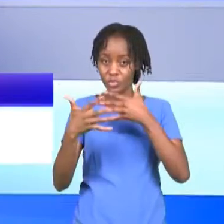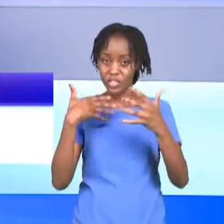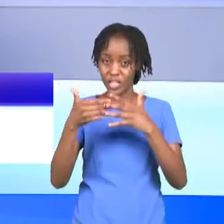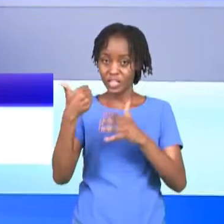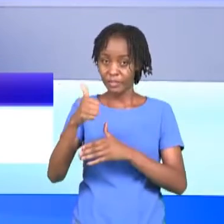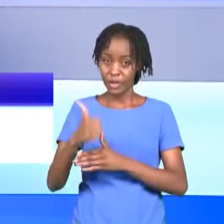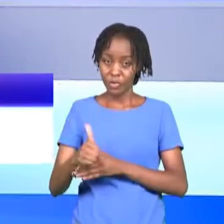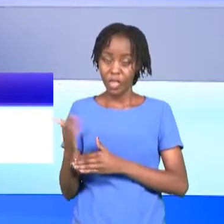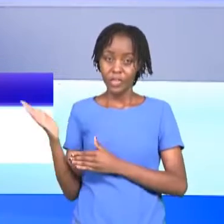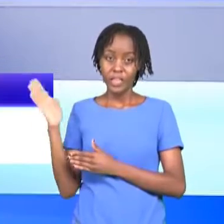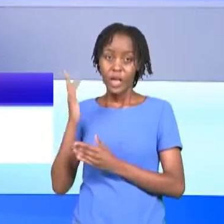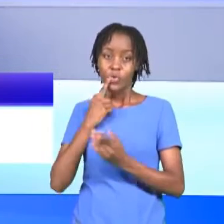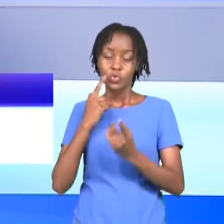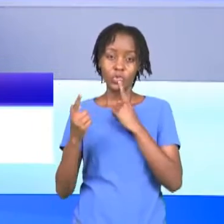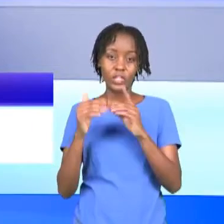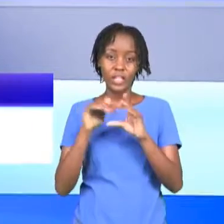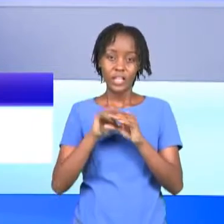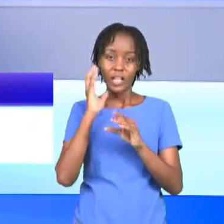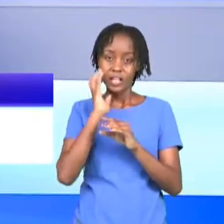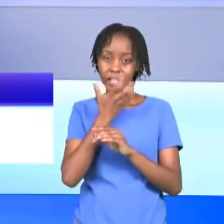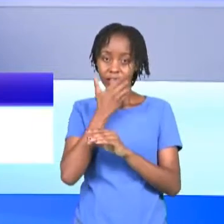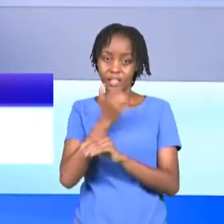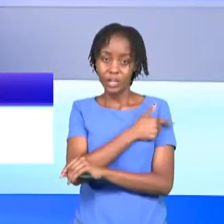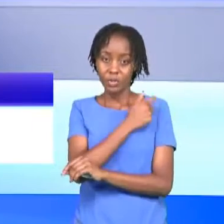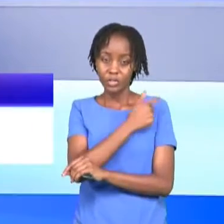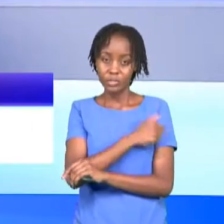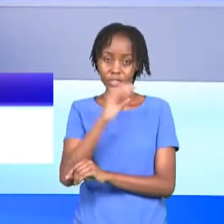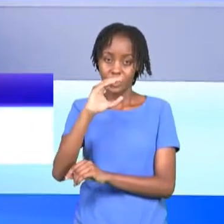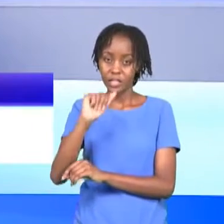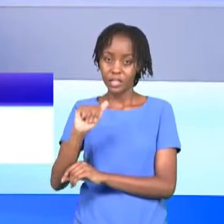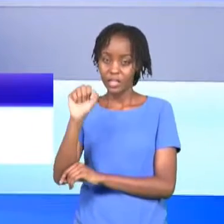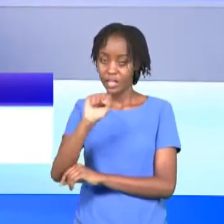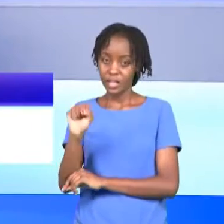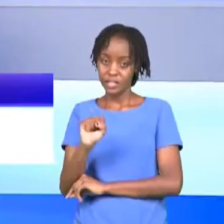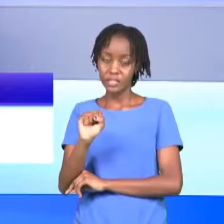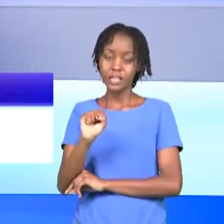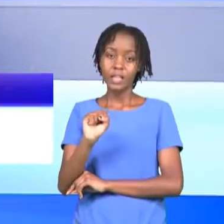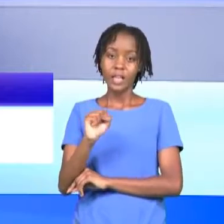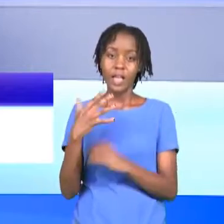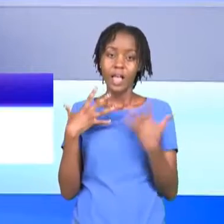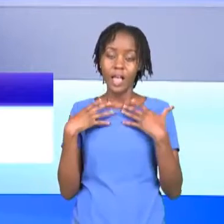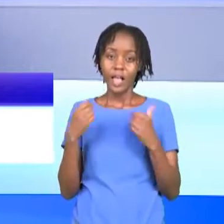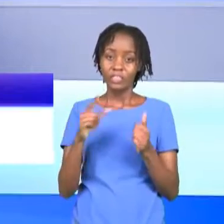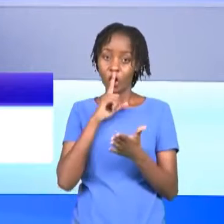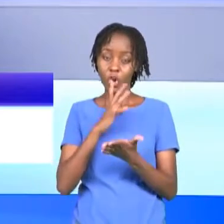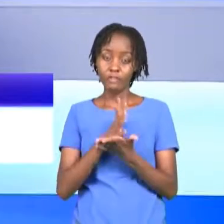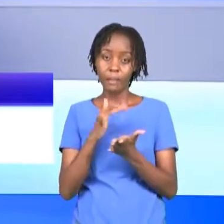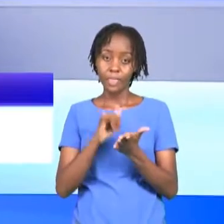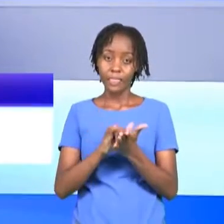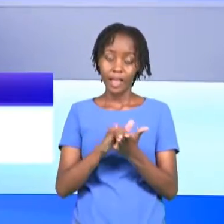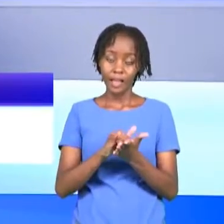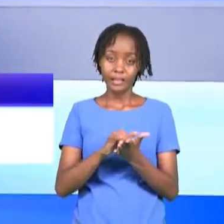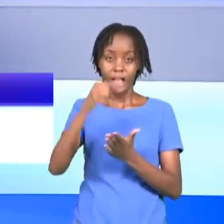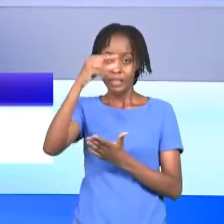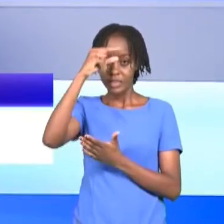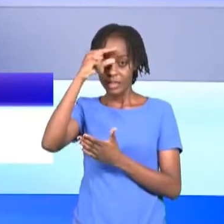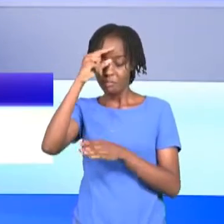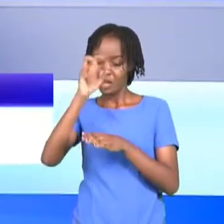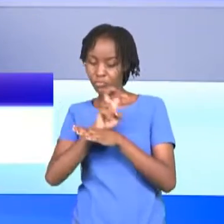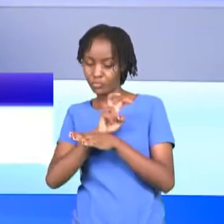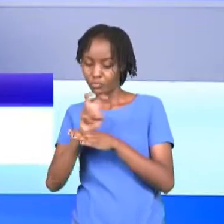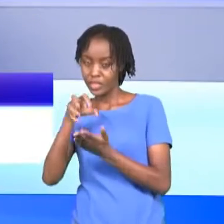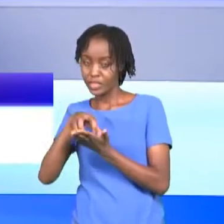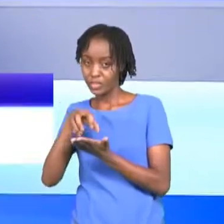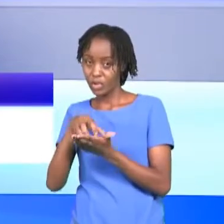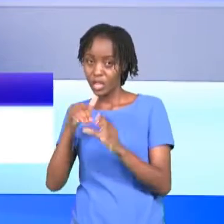at Kenyatta National Hospital, CAS Ministry of Health Rashid Aman has said that the government will be monitoring the situation in schools